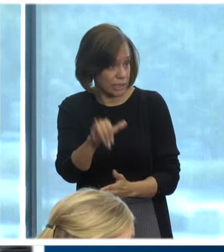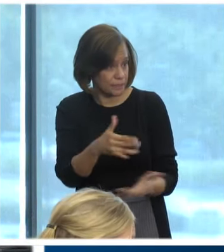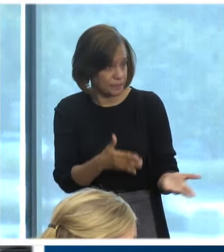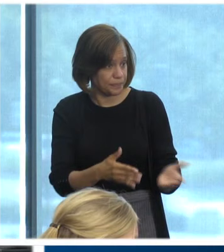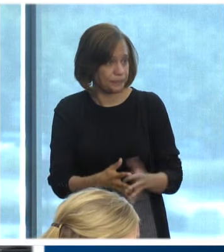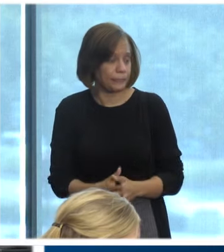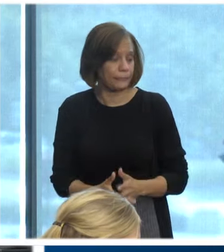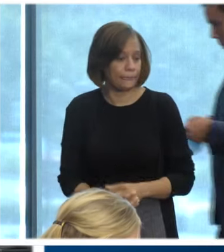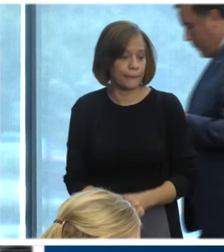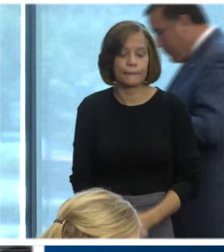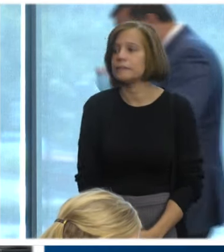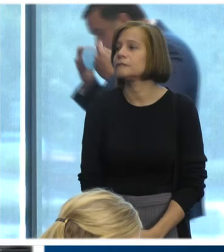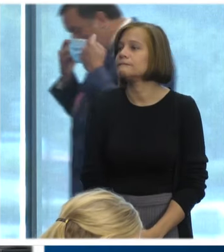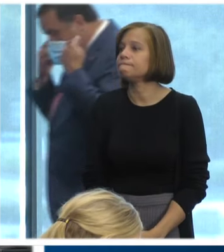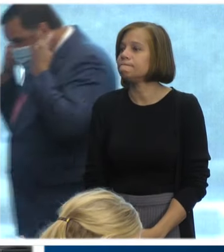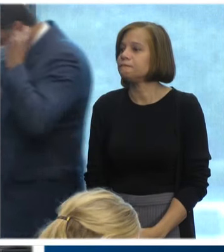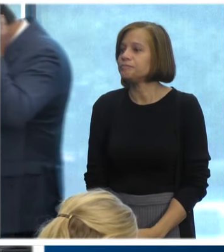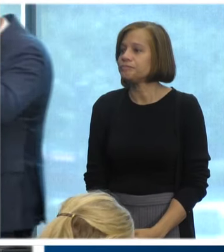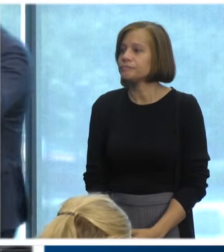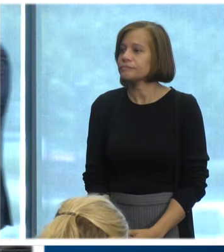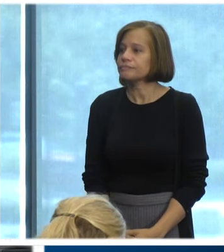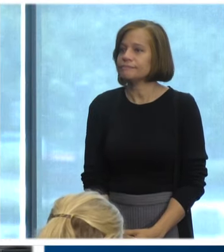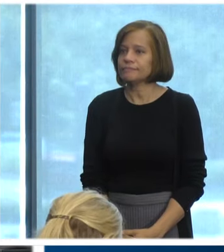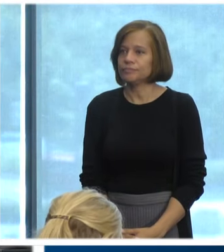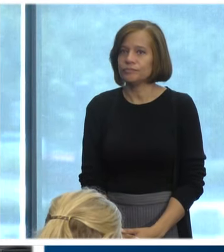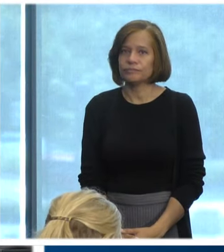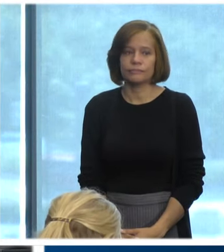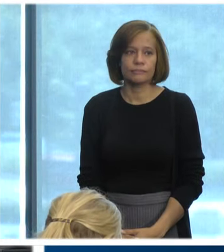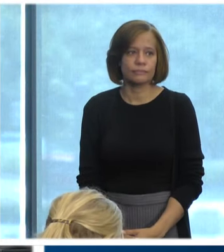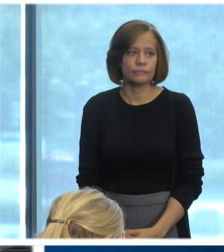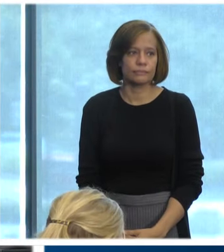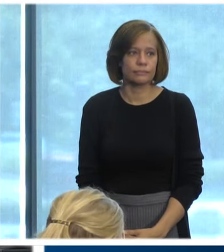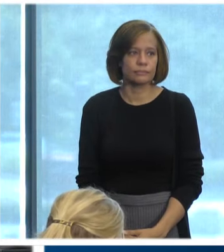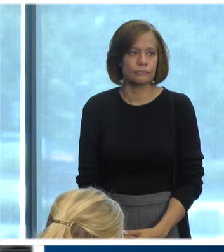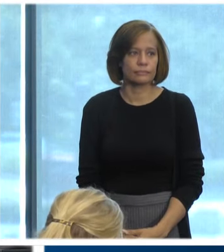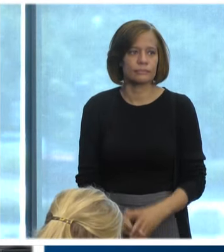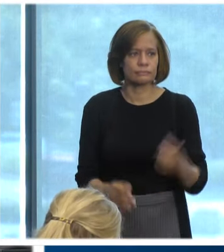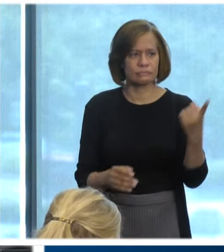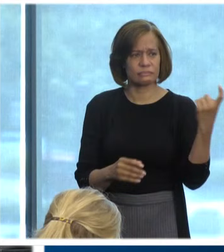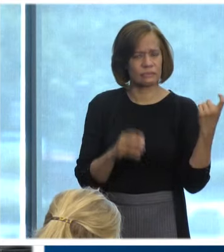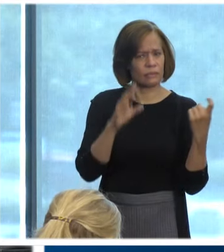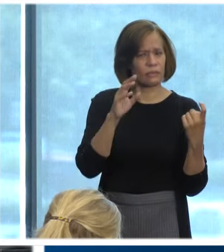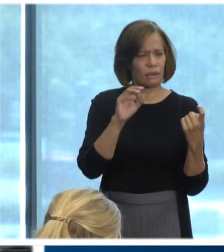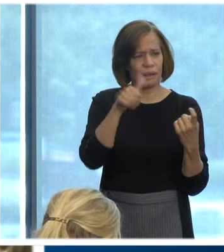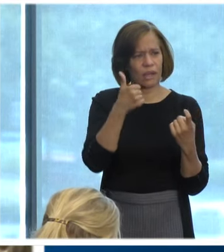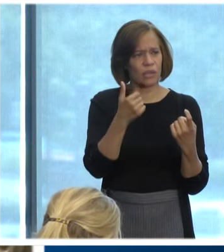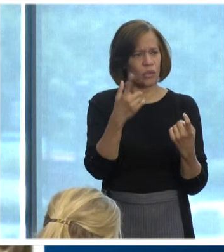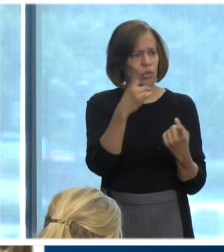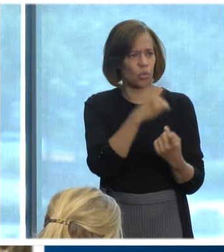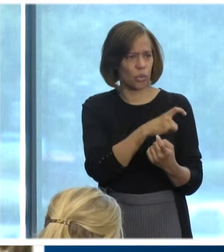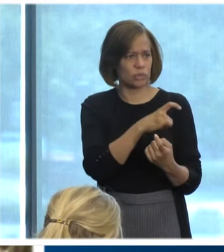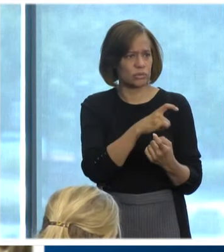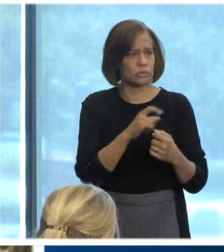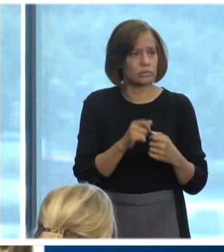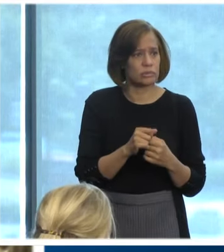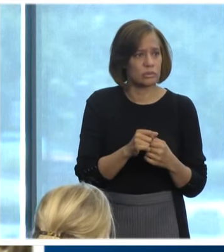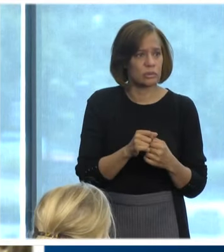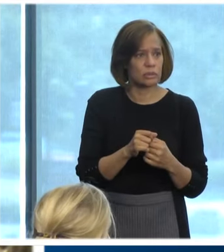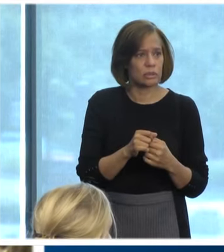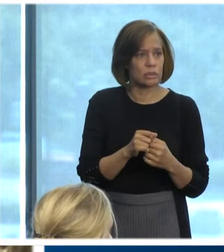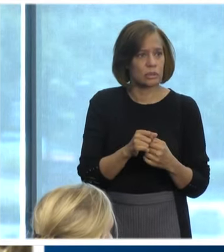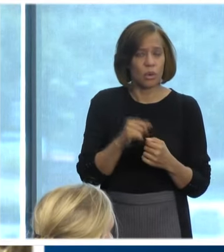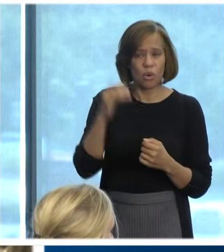And Mark, one Additional question, don't the officers